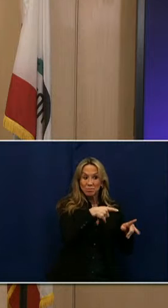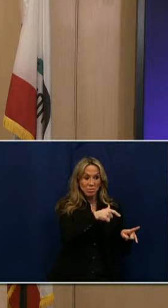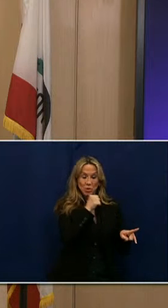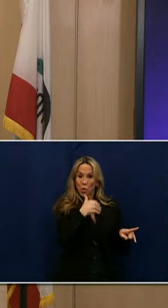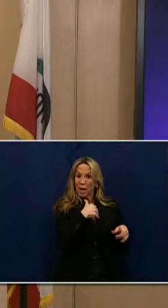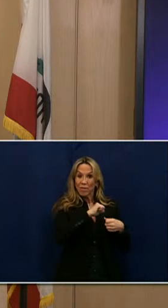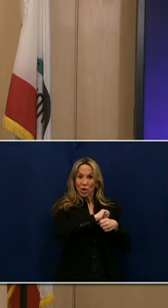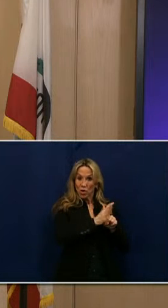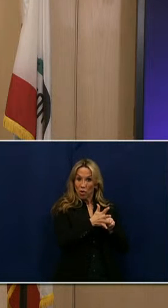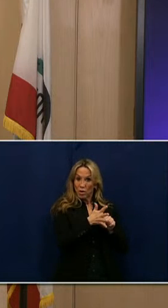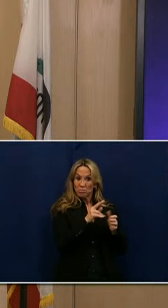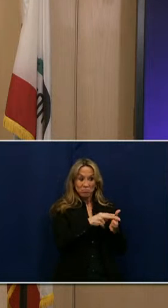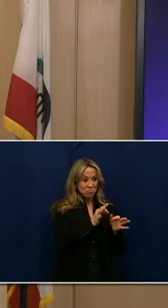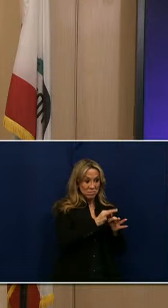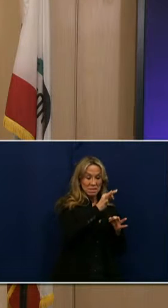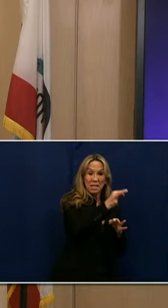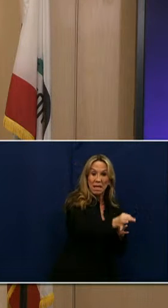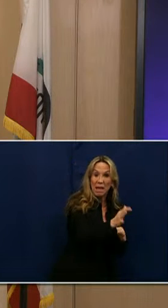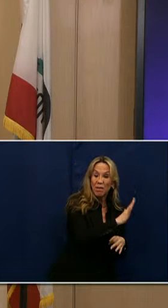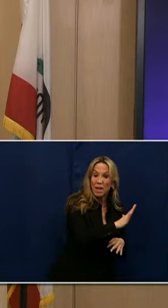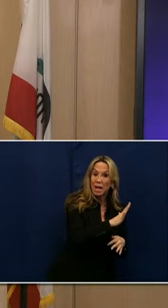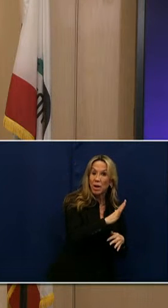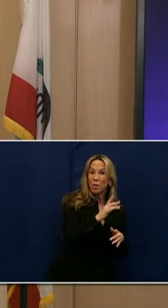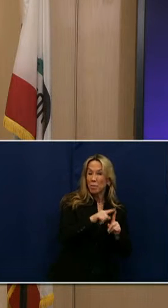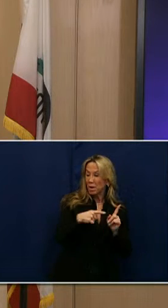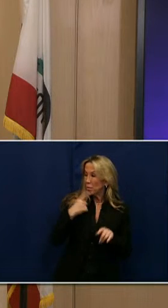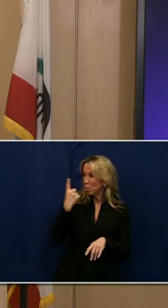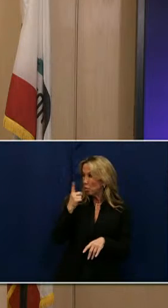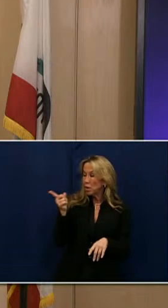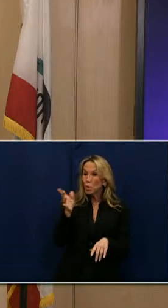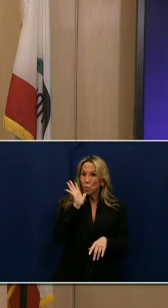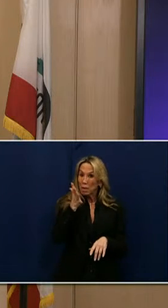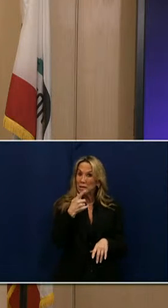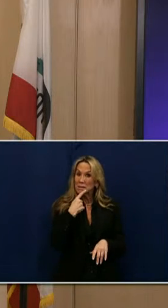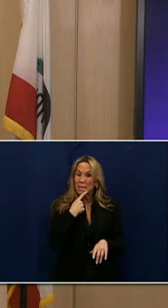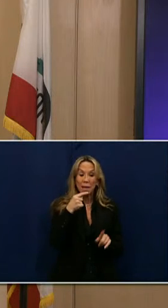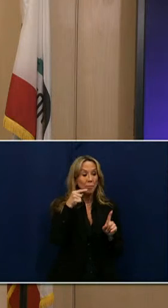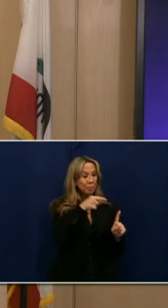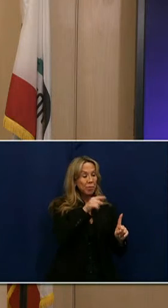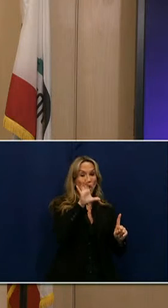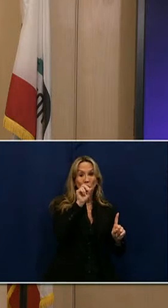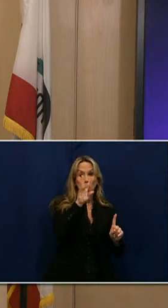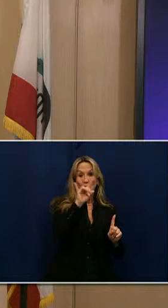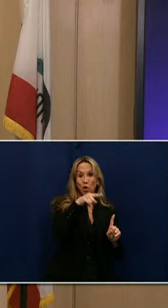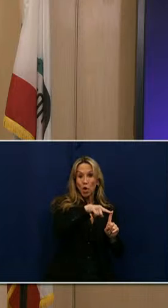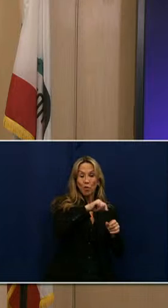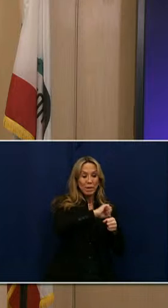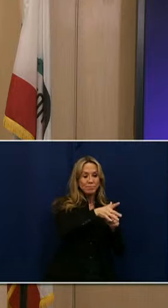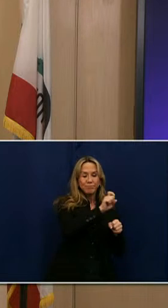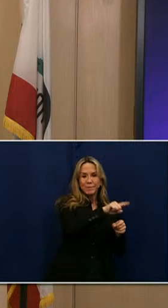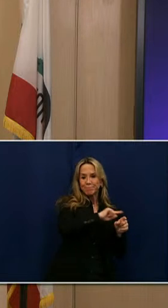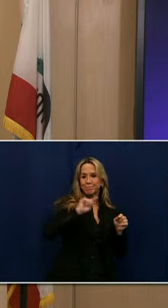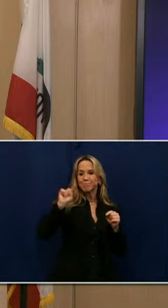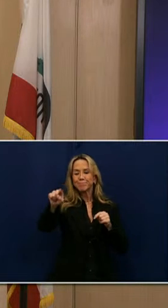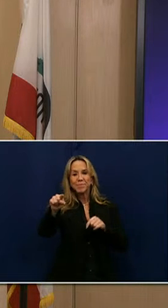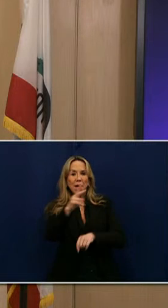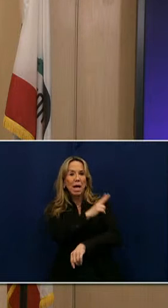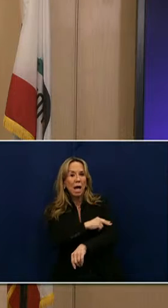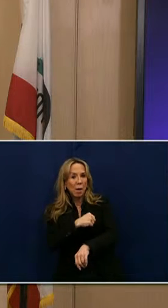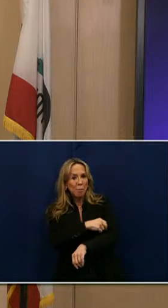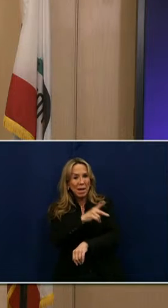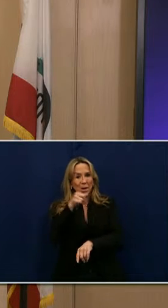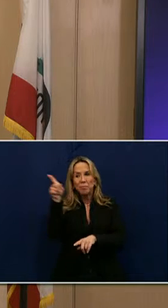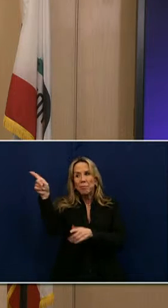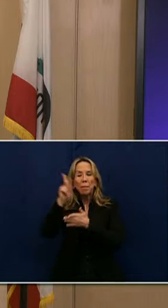there a point coming soon where you're going to say, okay, new COVID patients need to go to the surge hospital floor